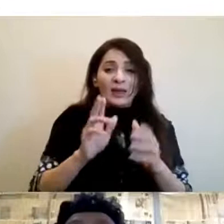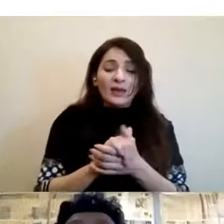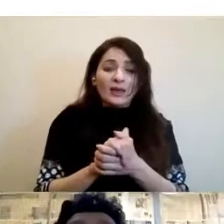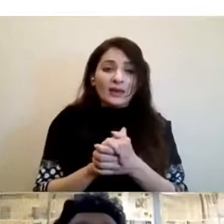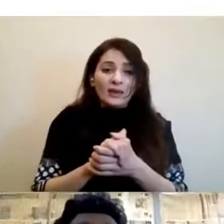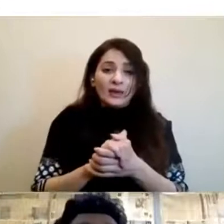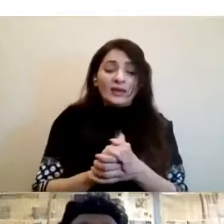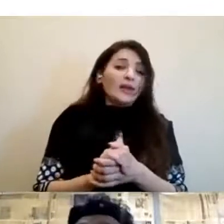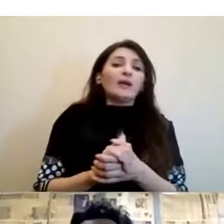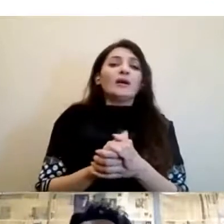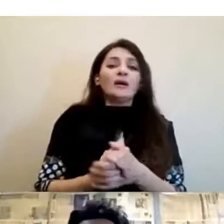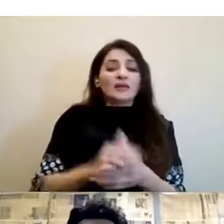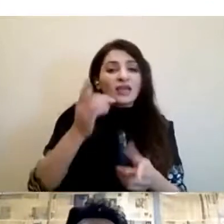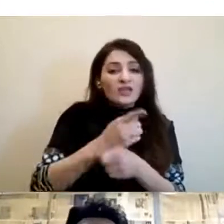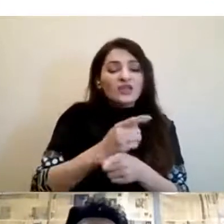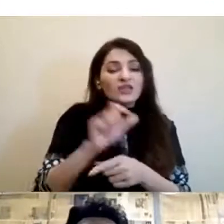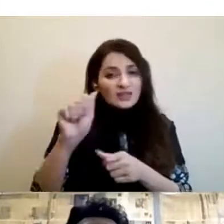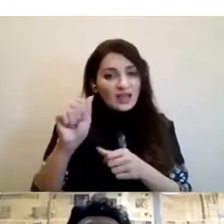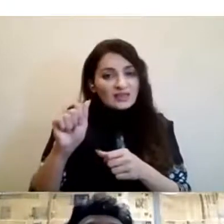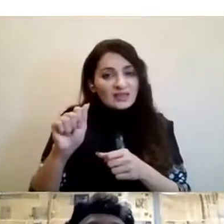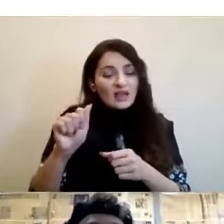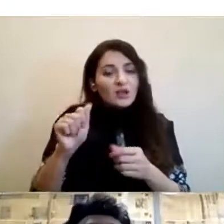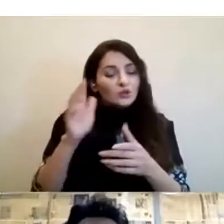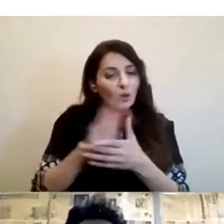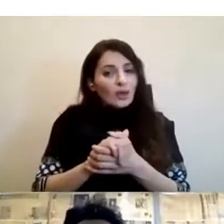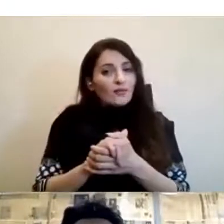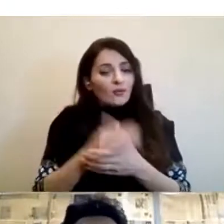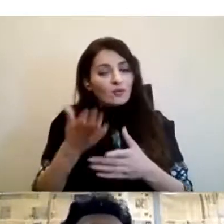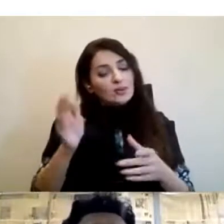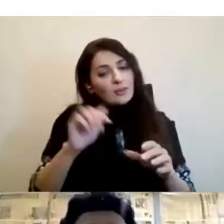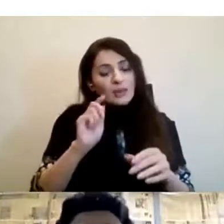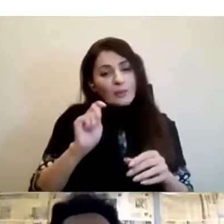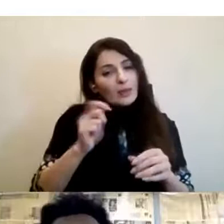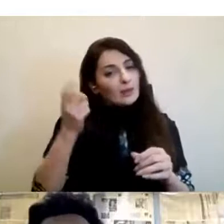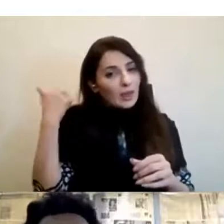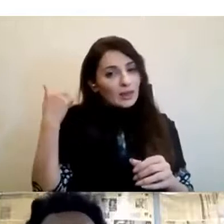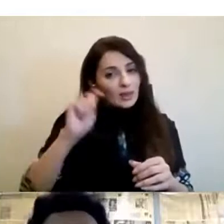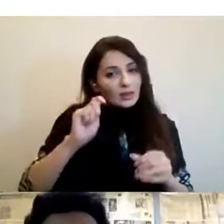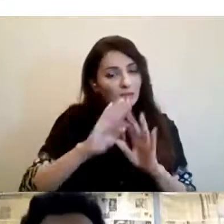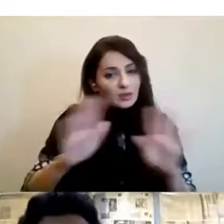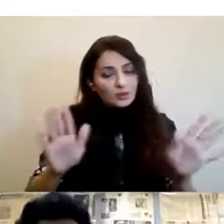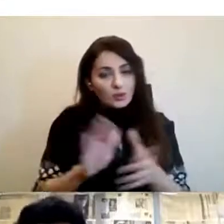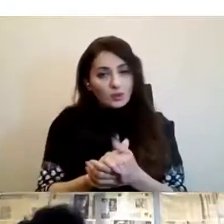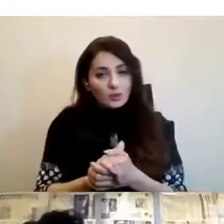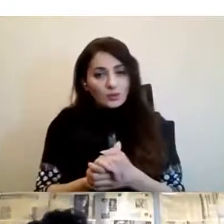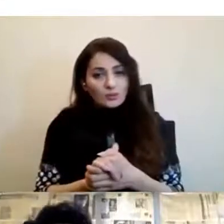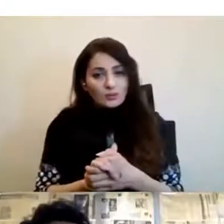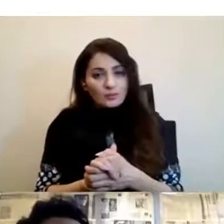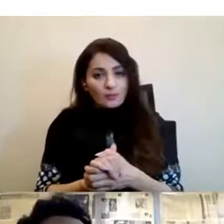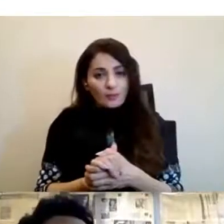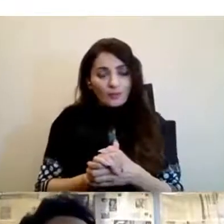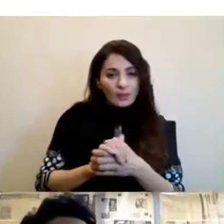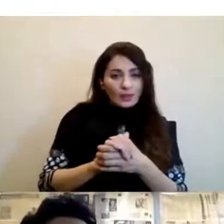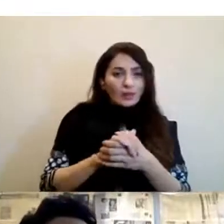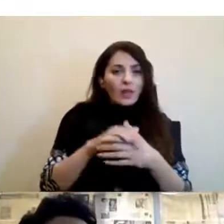part of our efforts to advance accessibility in higher education. Thank you. Nirmata, you have a lot